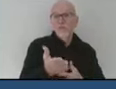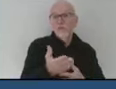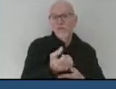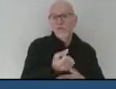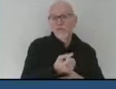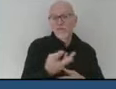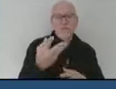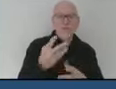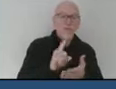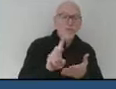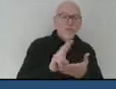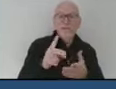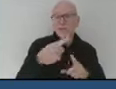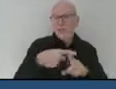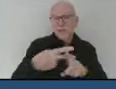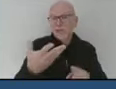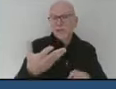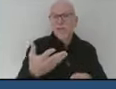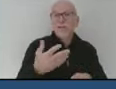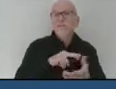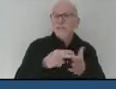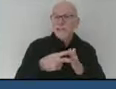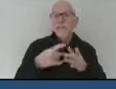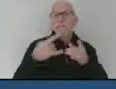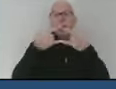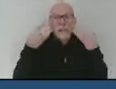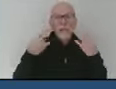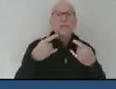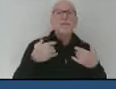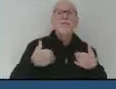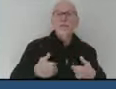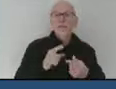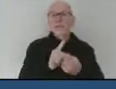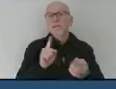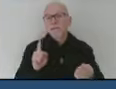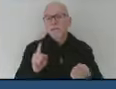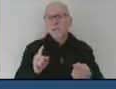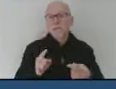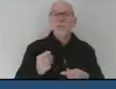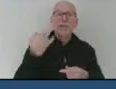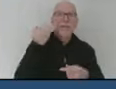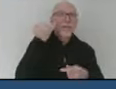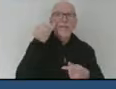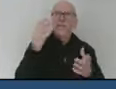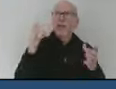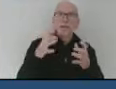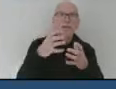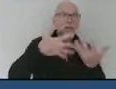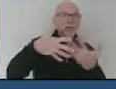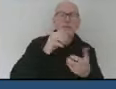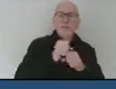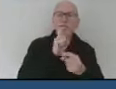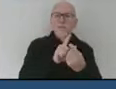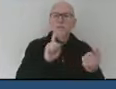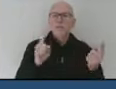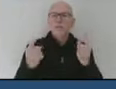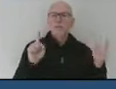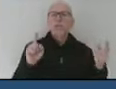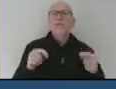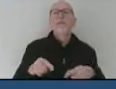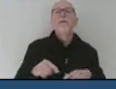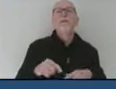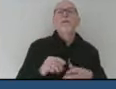that means, again, wearing a mask, keeping physically distant from one another if you're in a congregate setting, washing your hands,